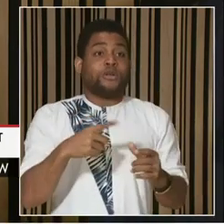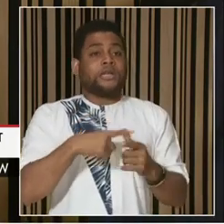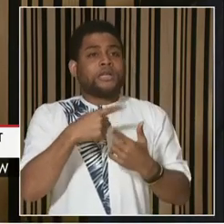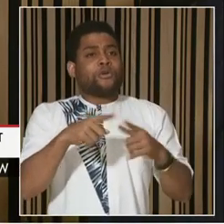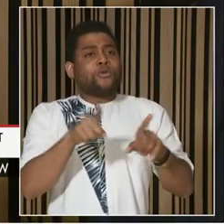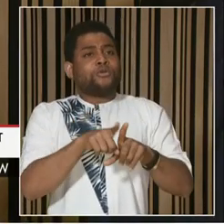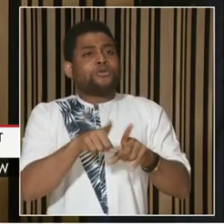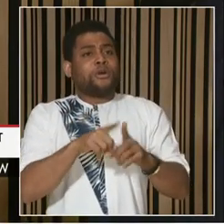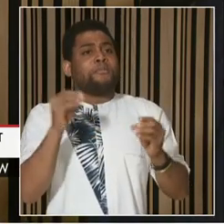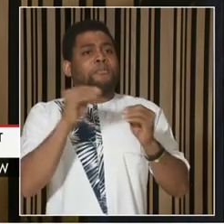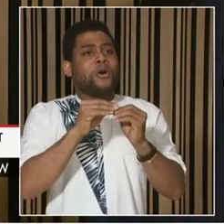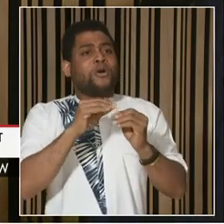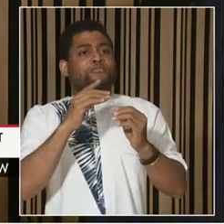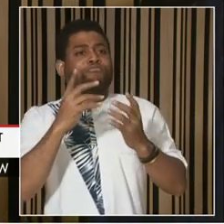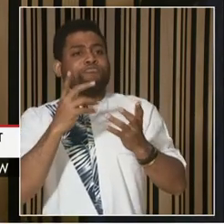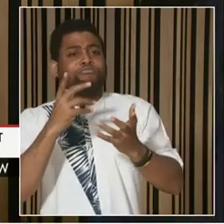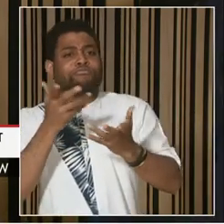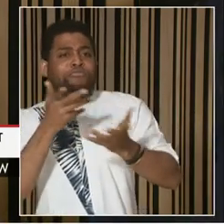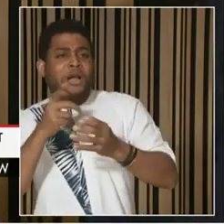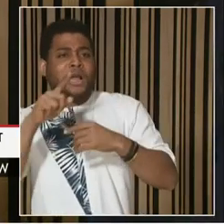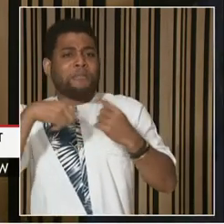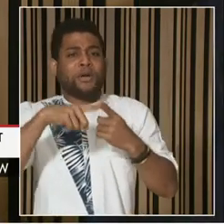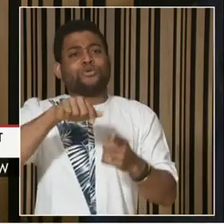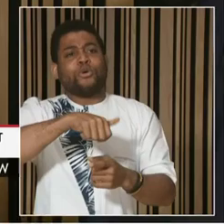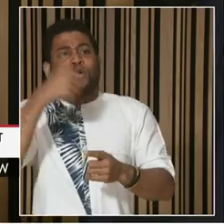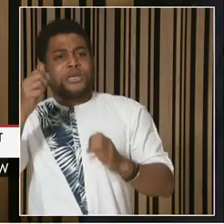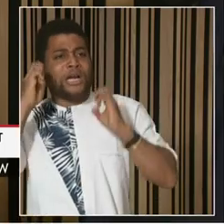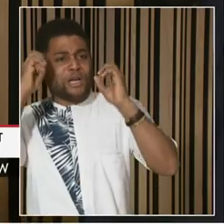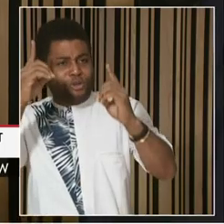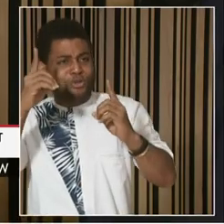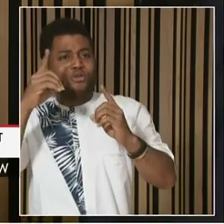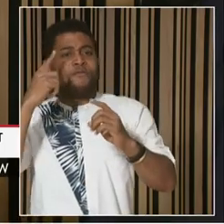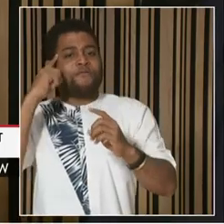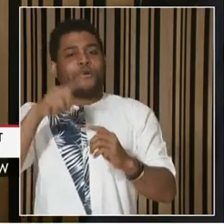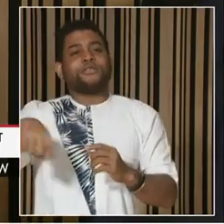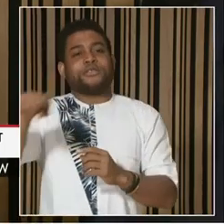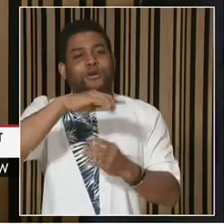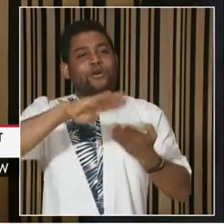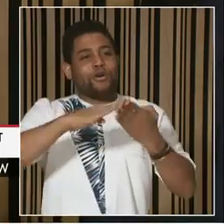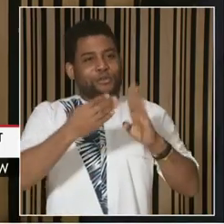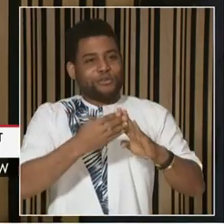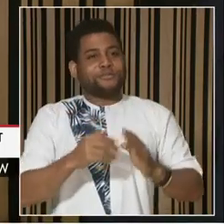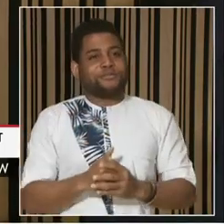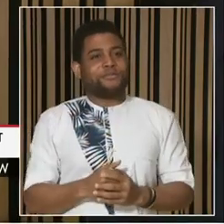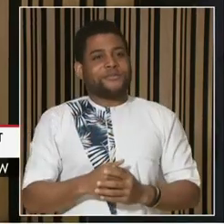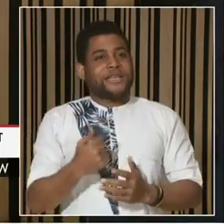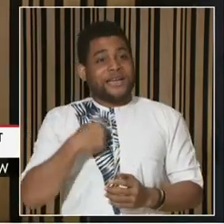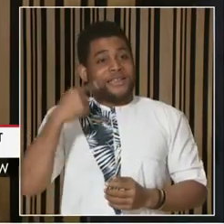other community-facing educational offerings that they will also be excited about.